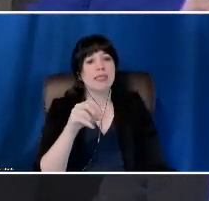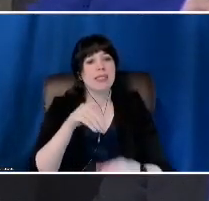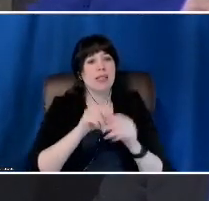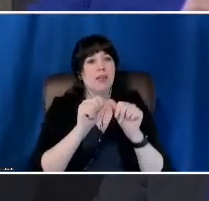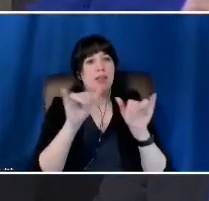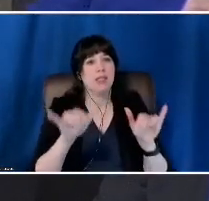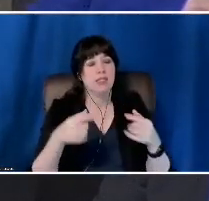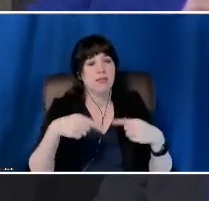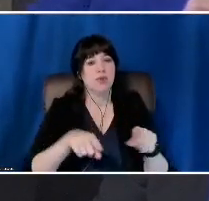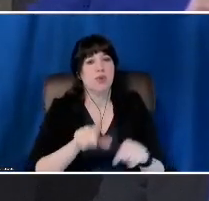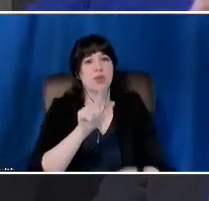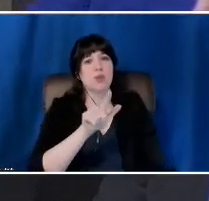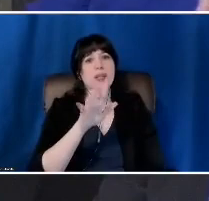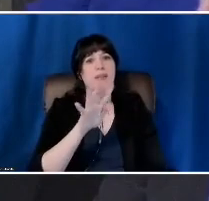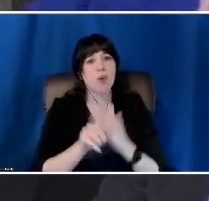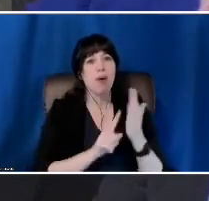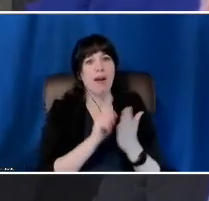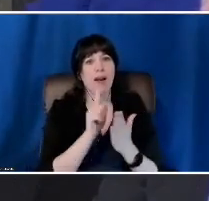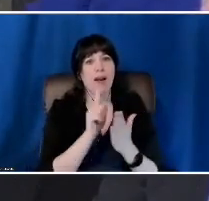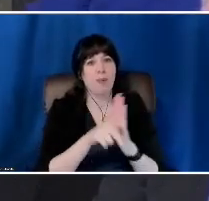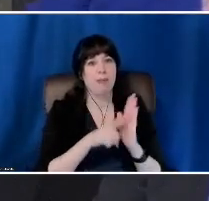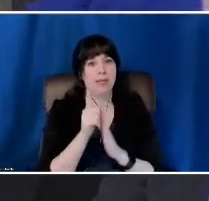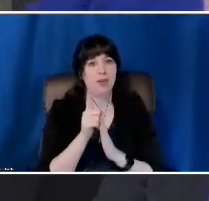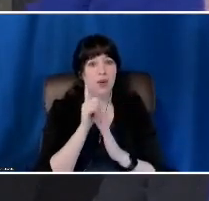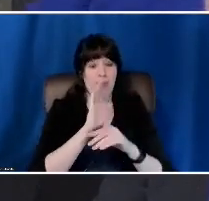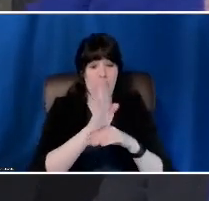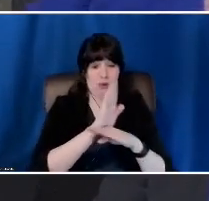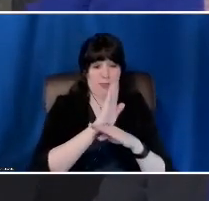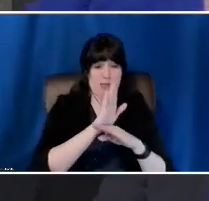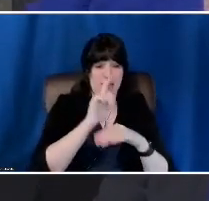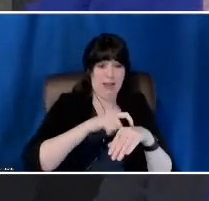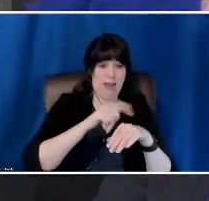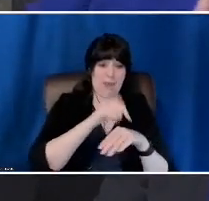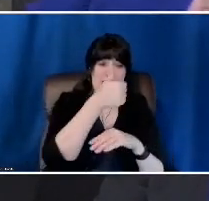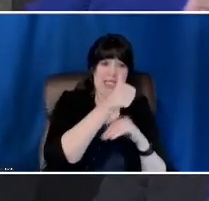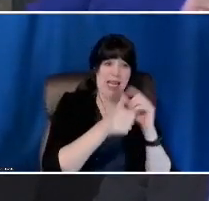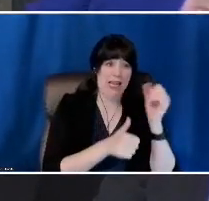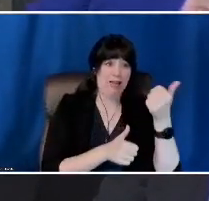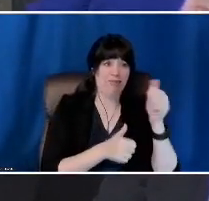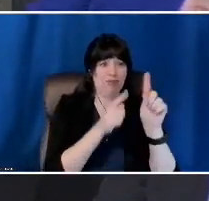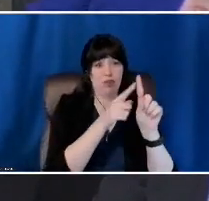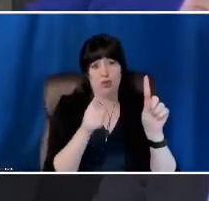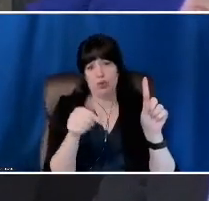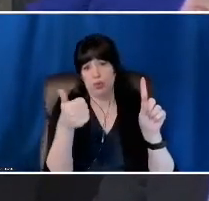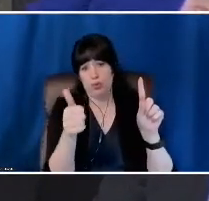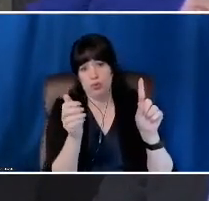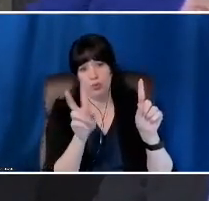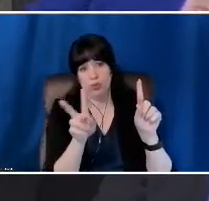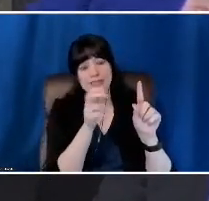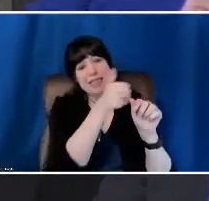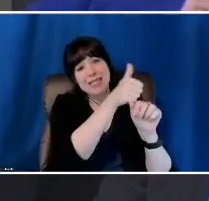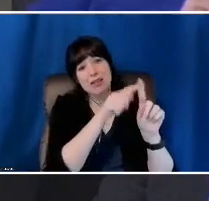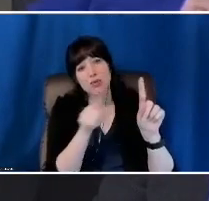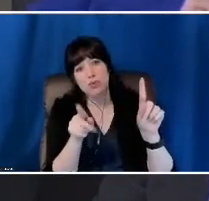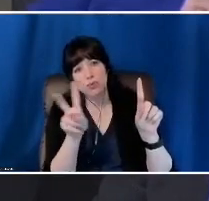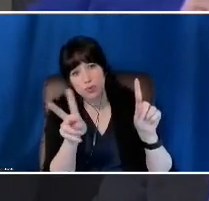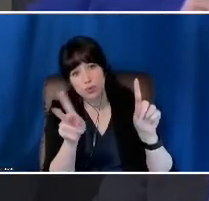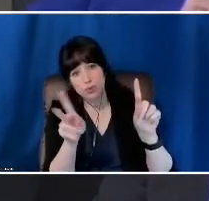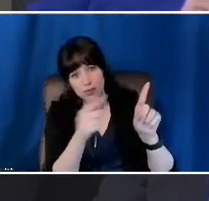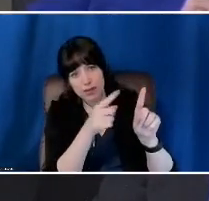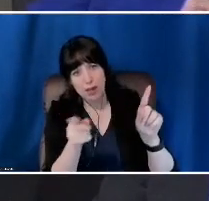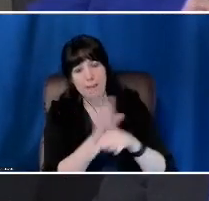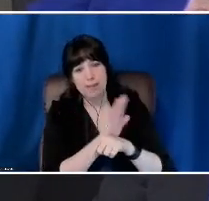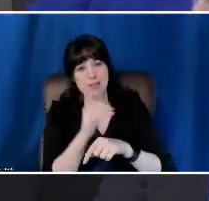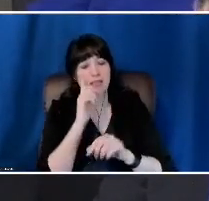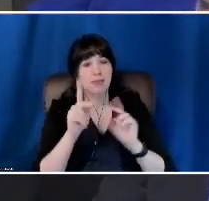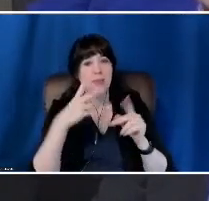a 24-hour period. So there's peak periods of the day, you know, 10 a.m. to 2 o'clock where we're busiest because people are out moving around